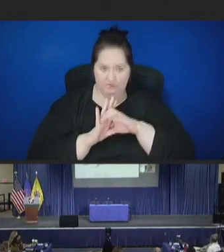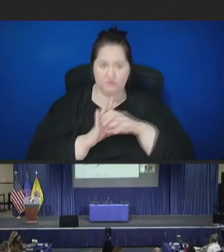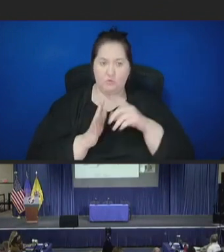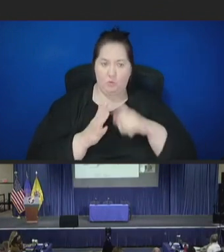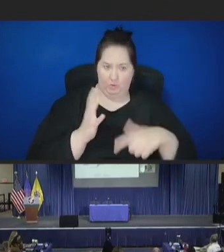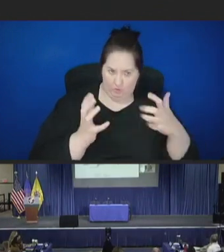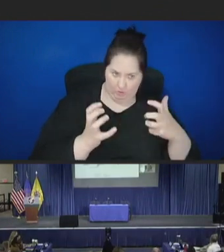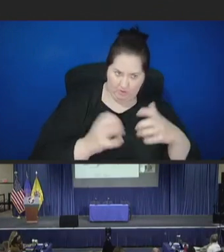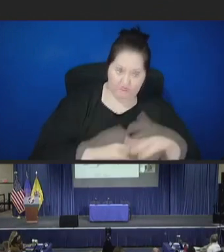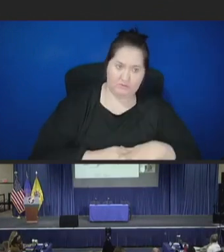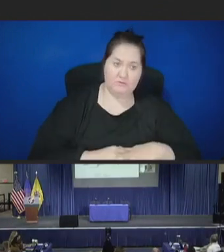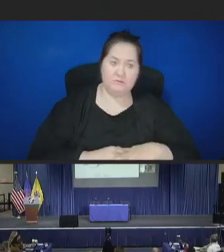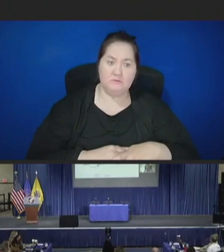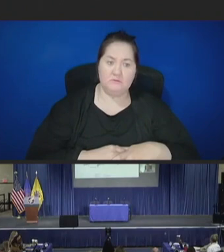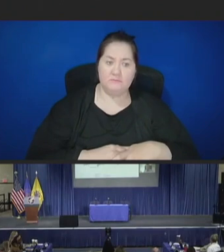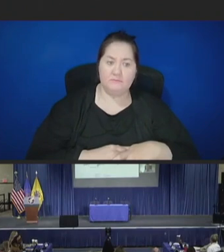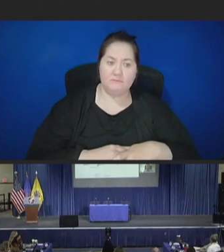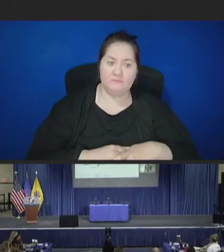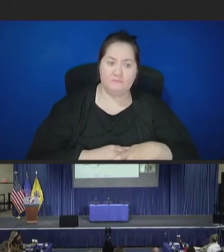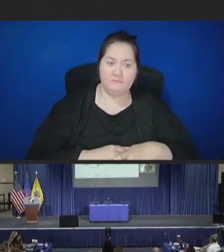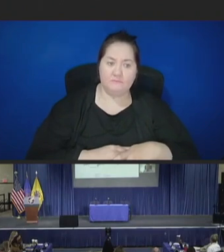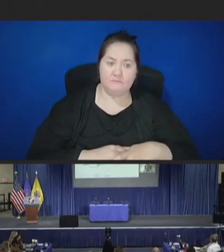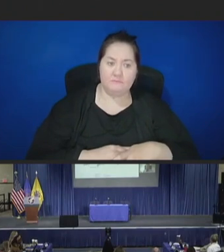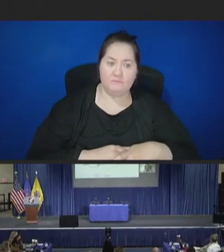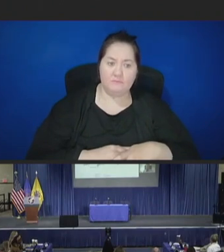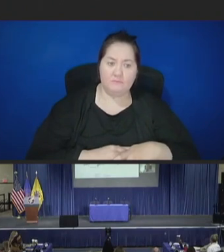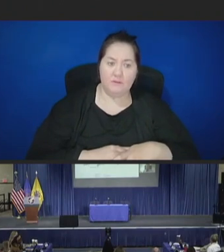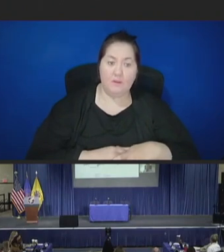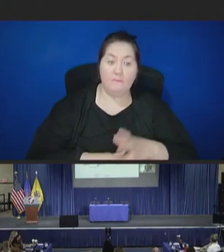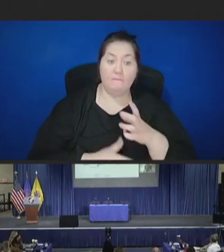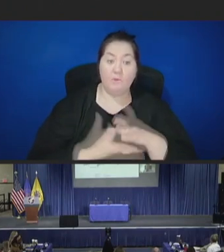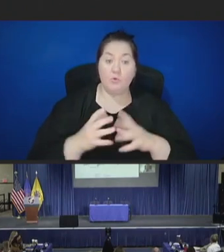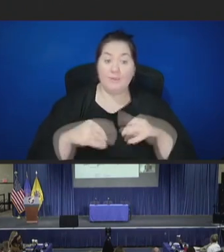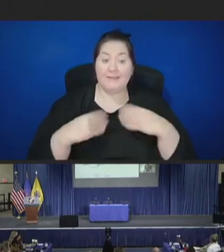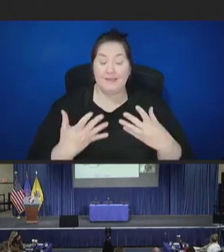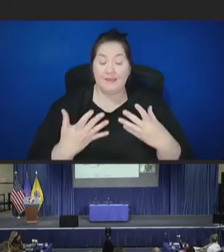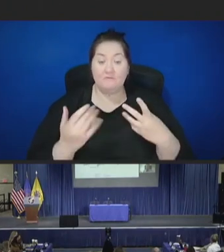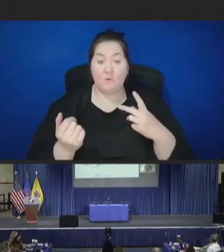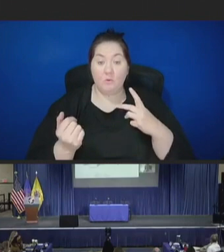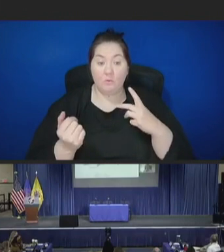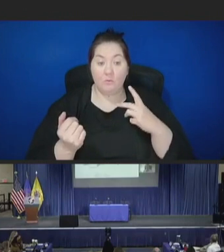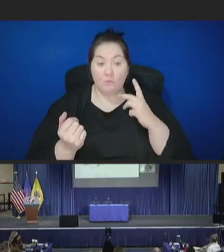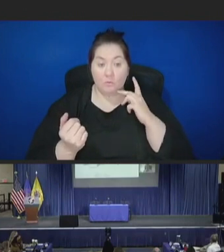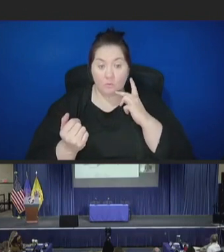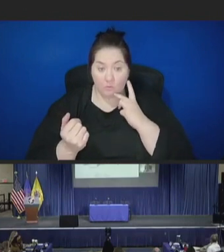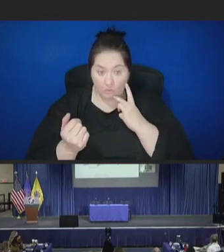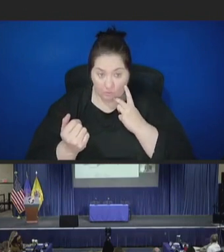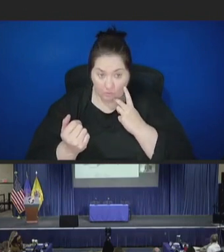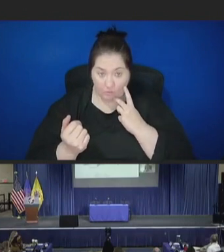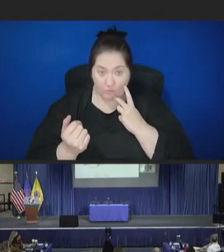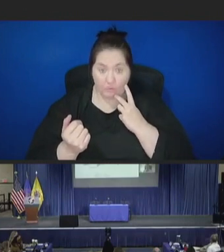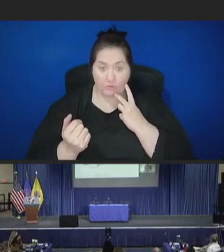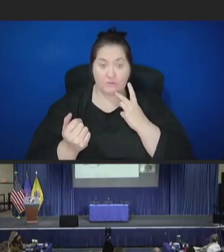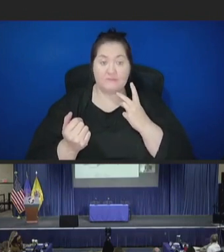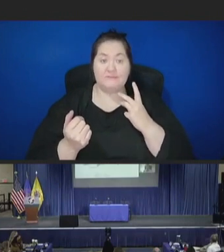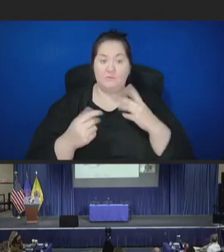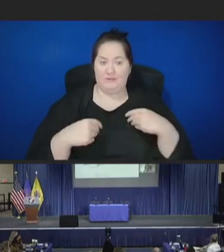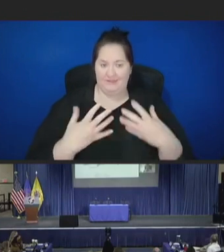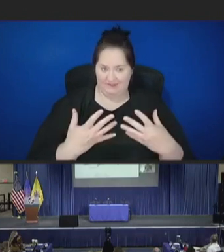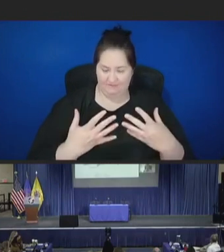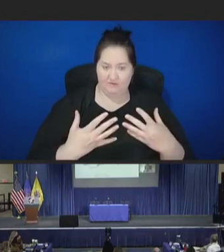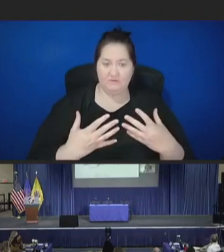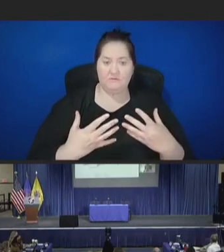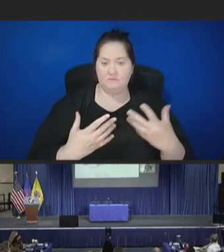for. And importantly, this worked both when we gave the protein, the immunogen as a protein,